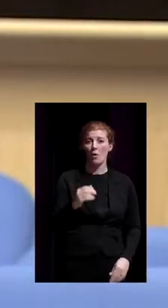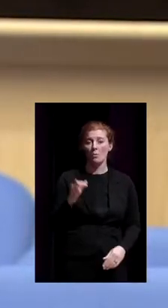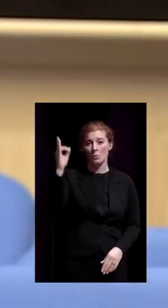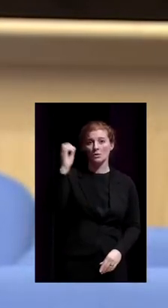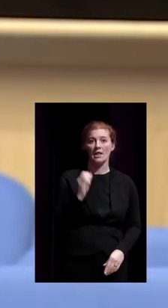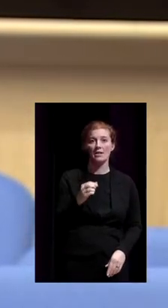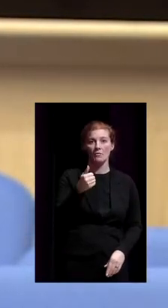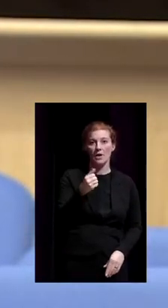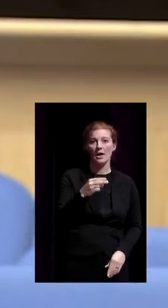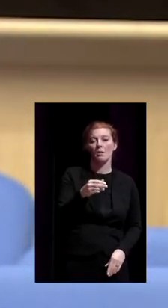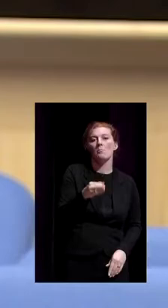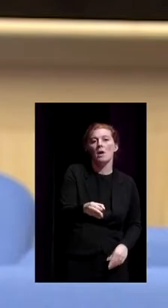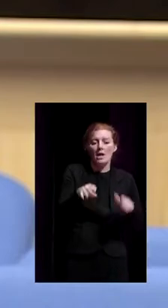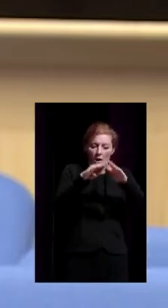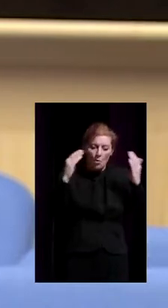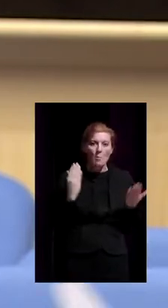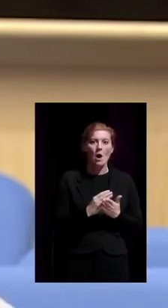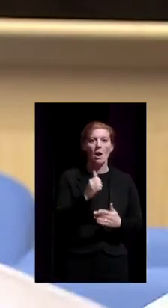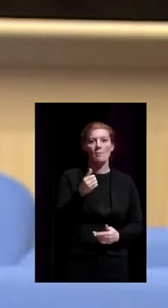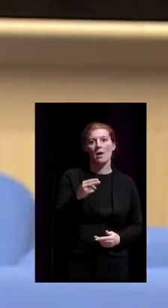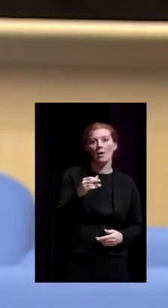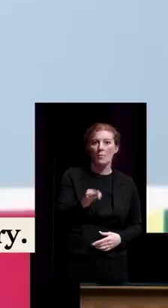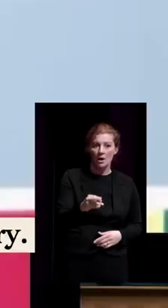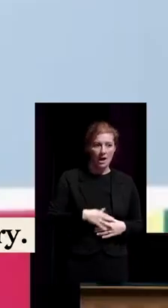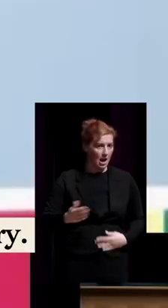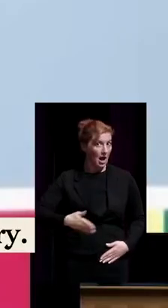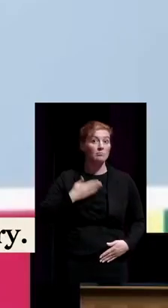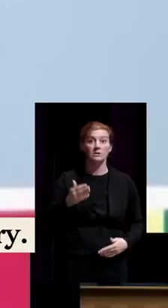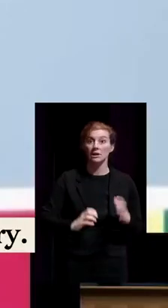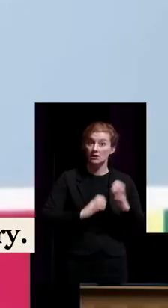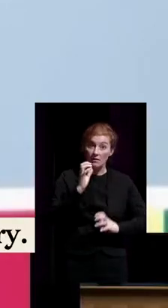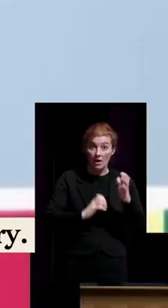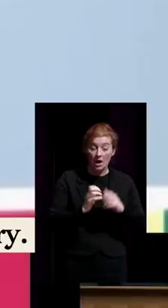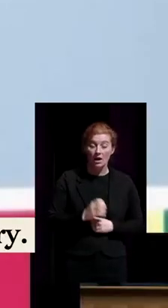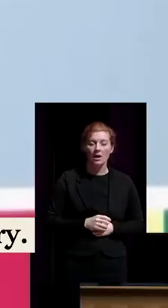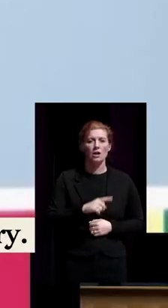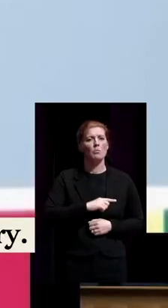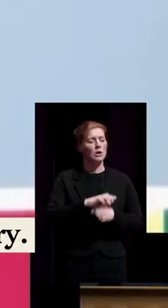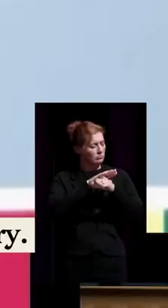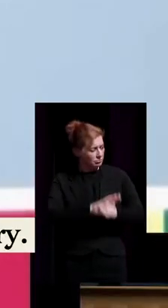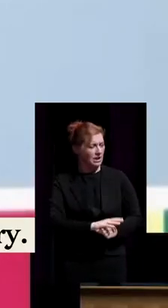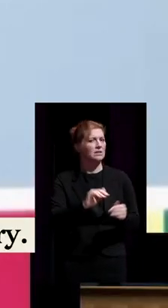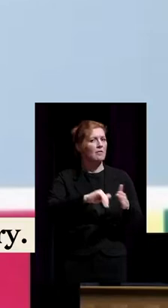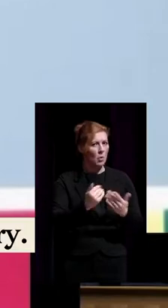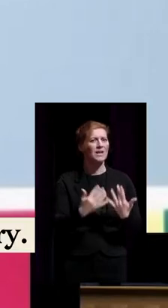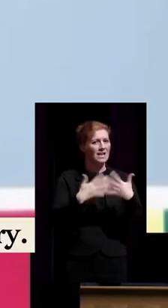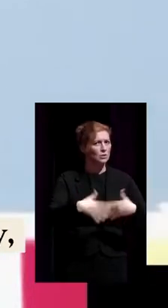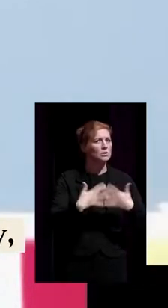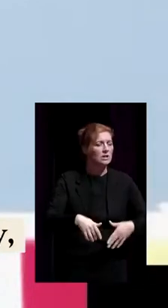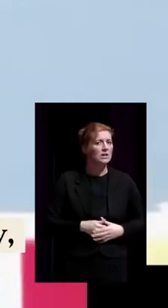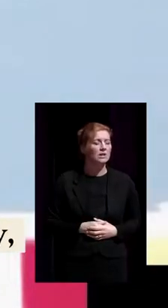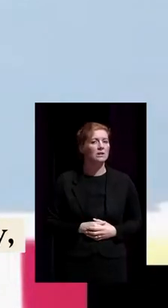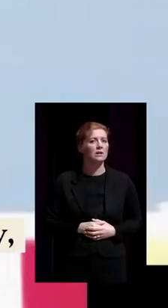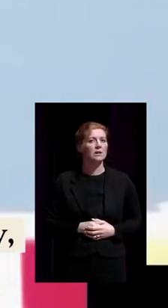of GDP, of global GDP. This is a staggering figure. We have a lot of pressure coming from the industry.